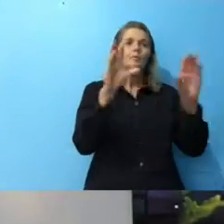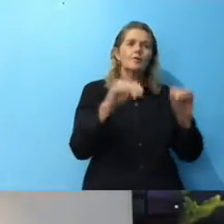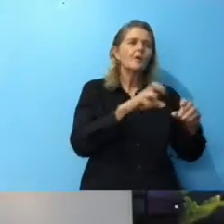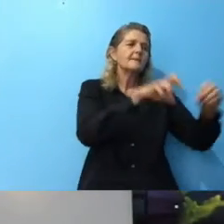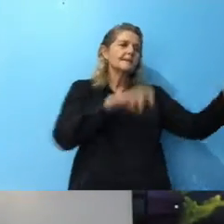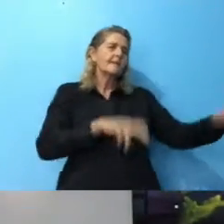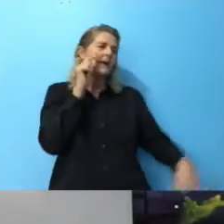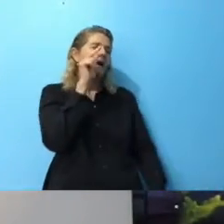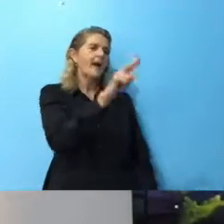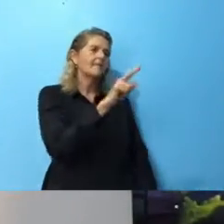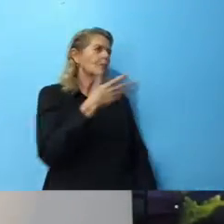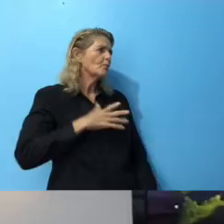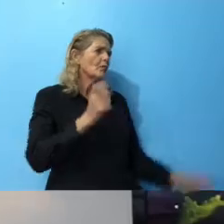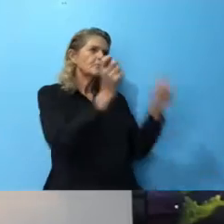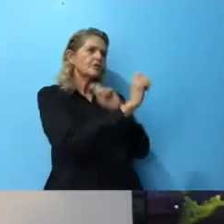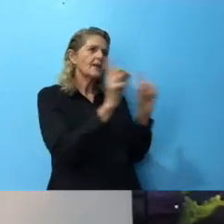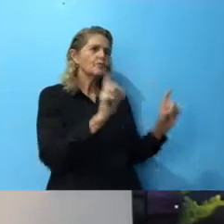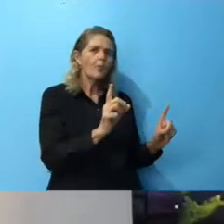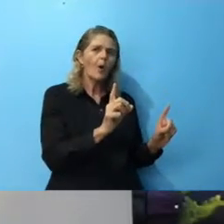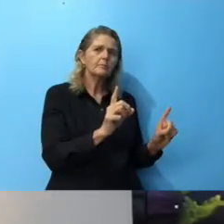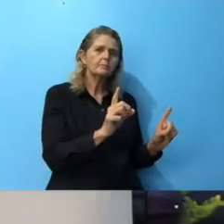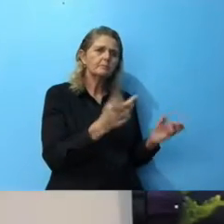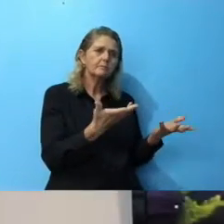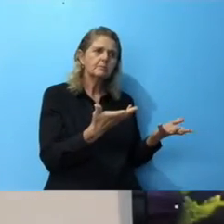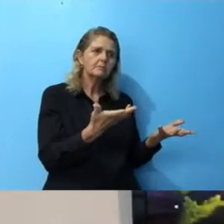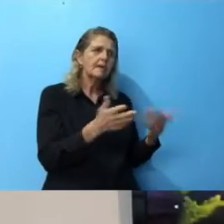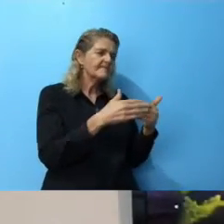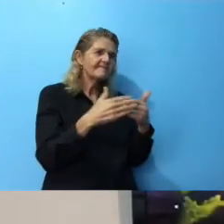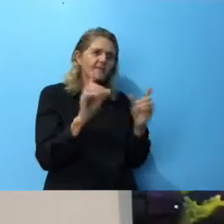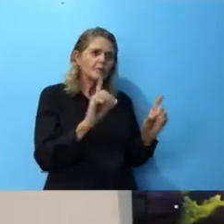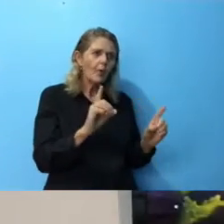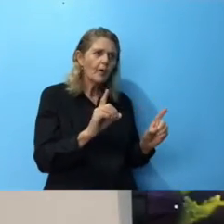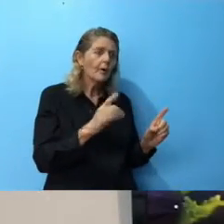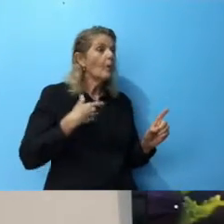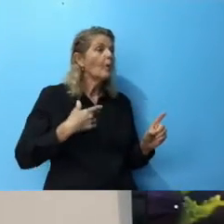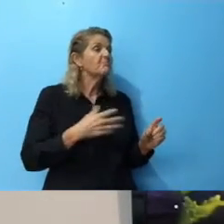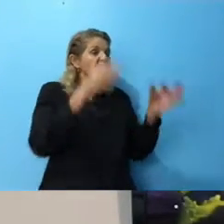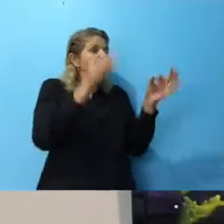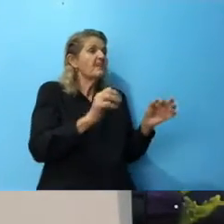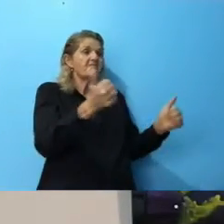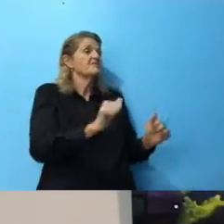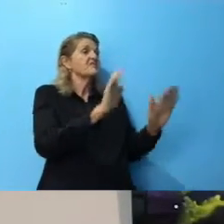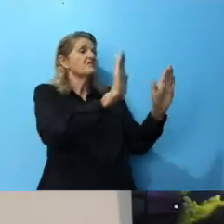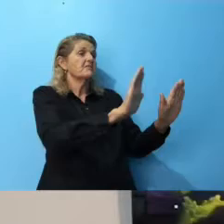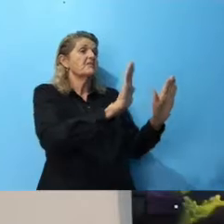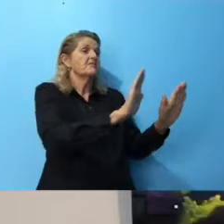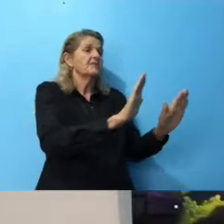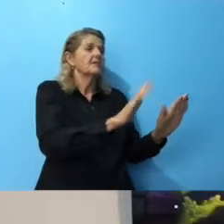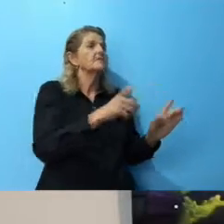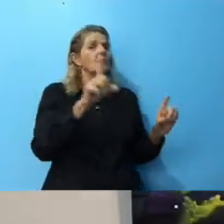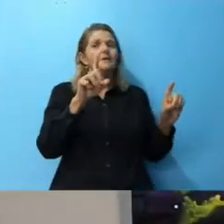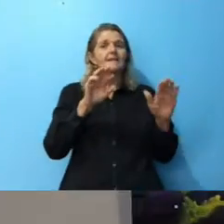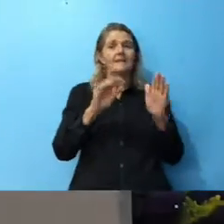look, seeing if there's some last little adjustments, and or just seeing if I want to leave it. So I'll just quickly